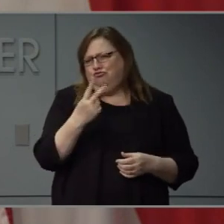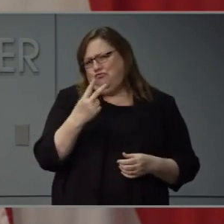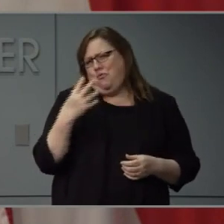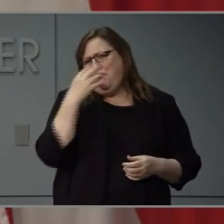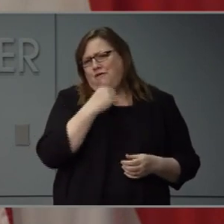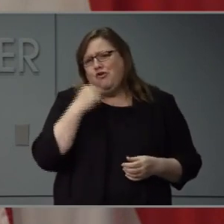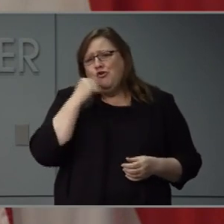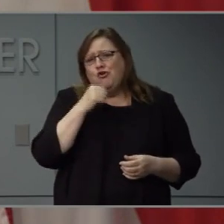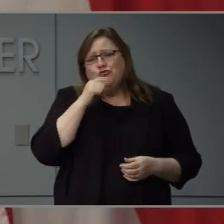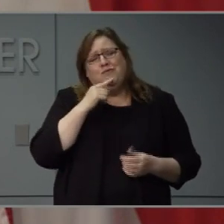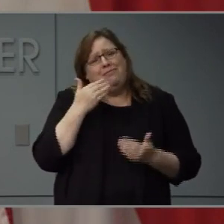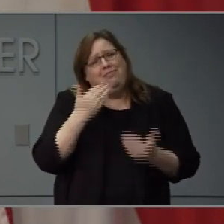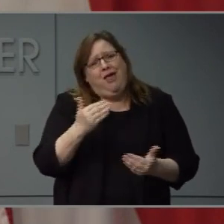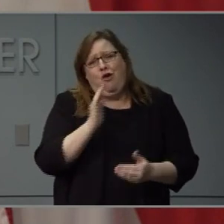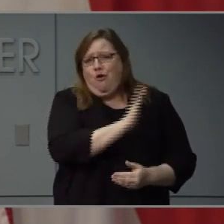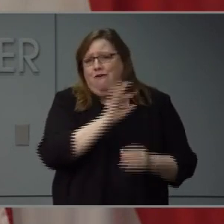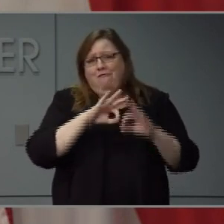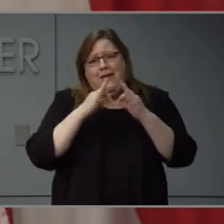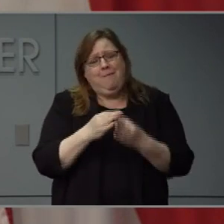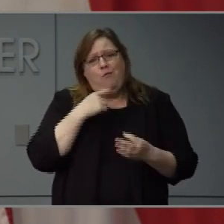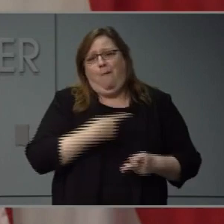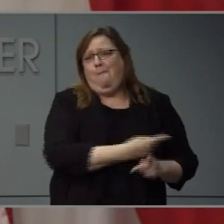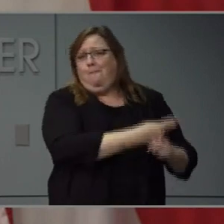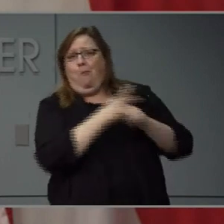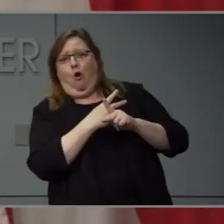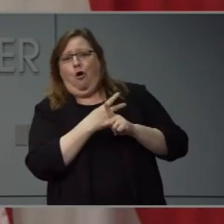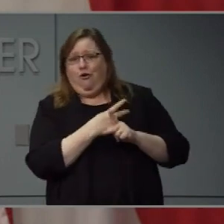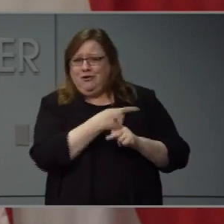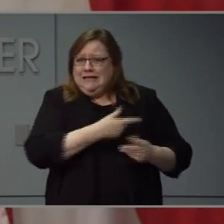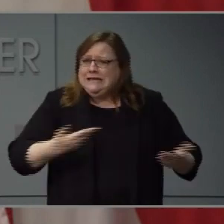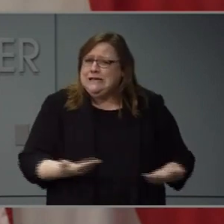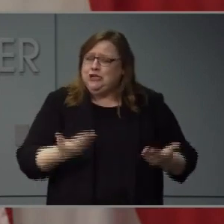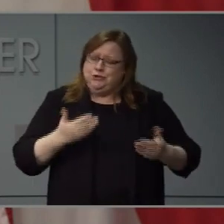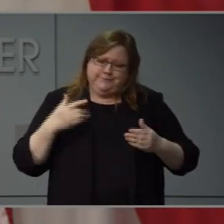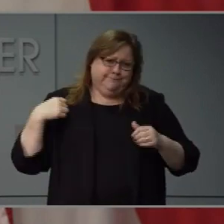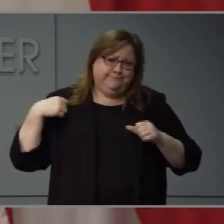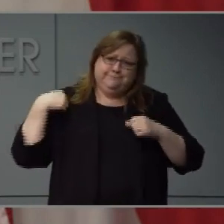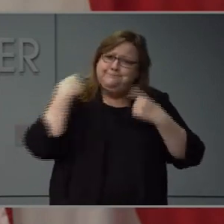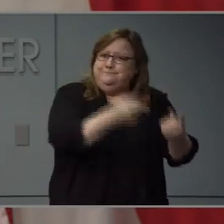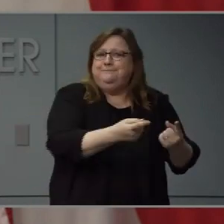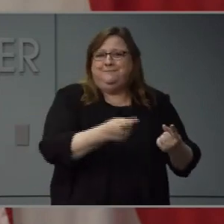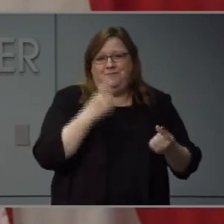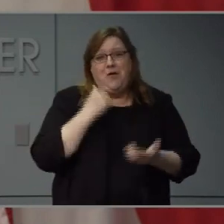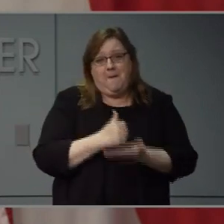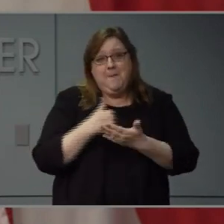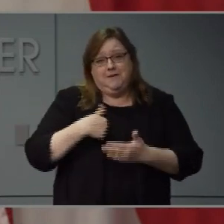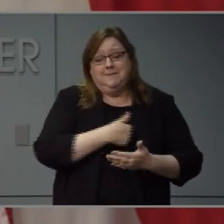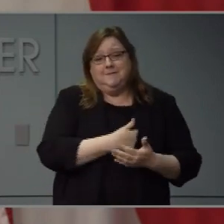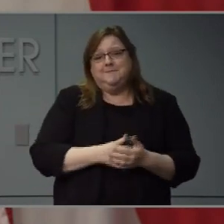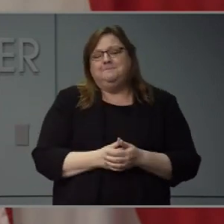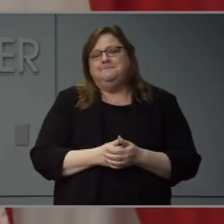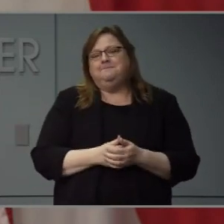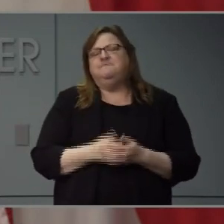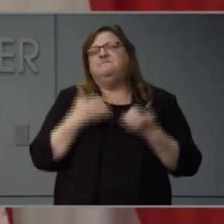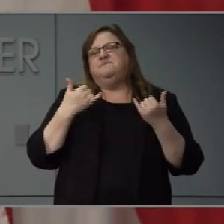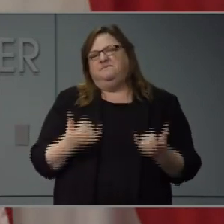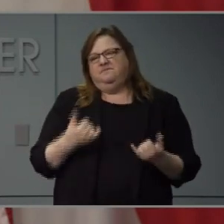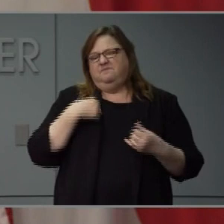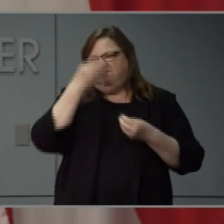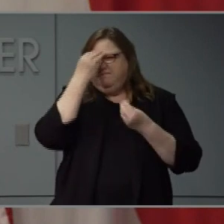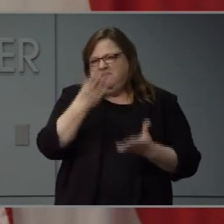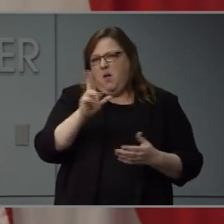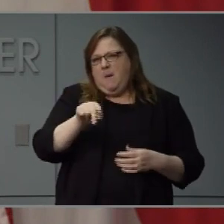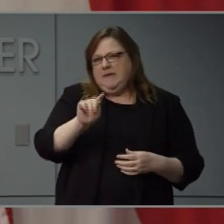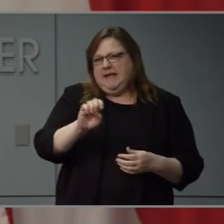this response operation. Now for our update. Good afternoon. Today is day 67 of State